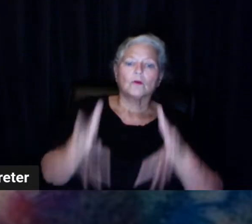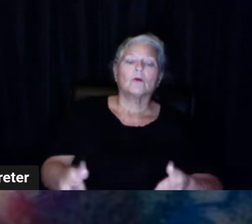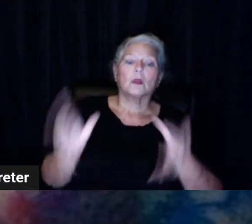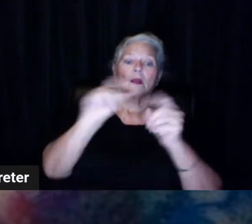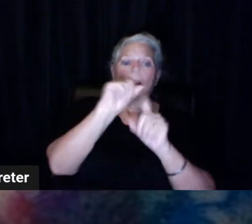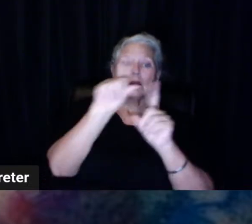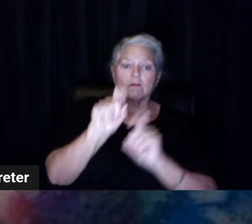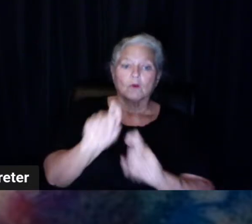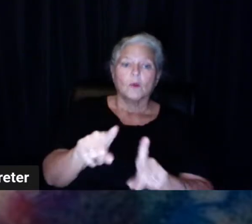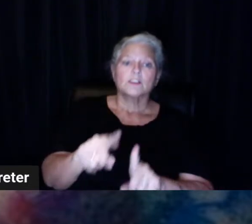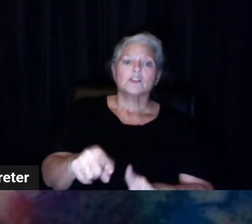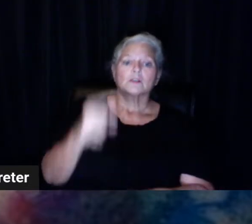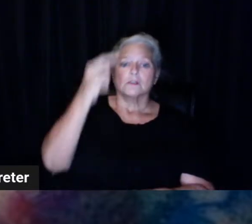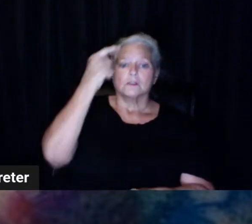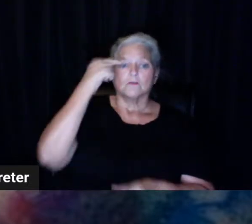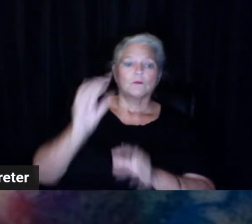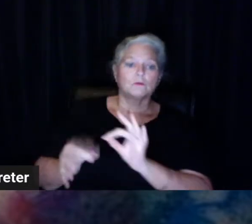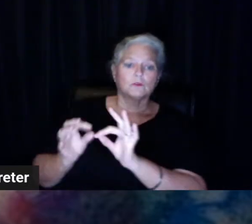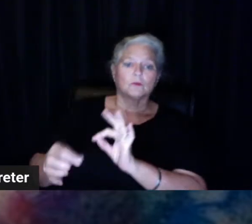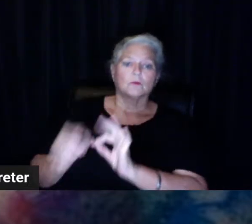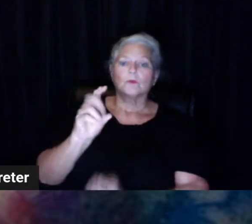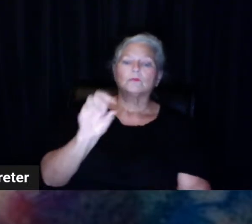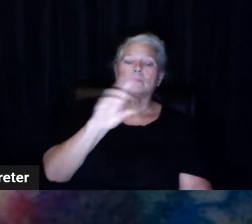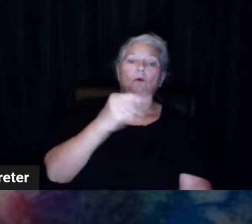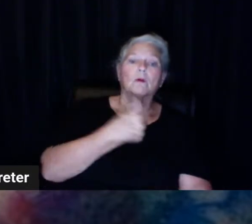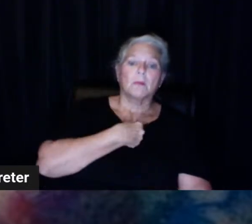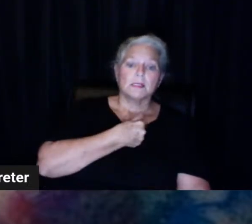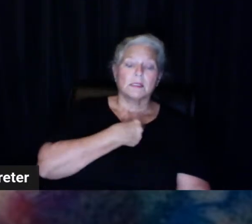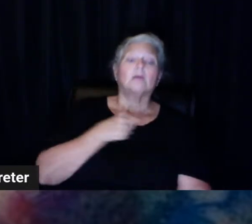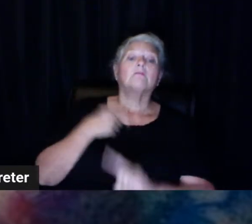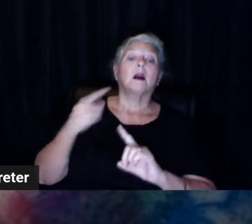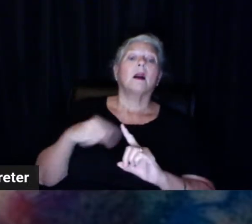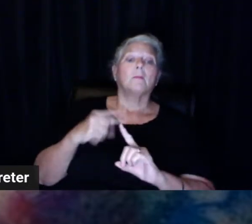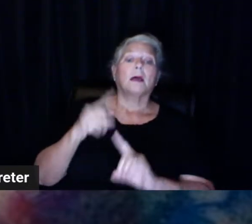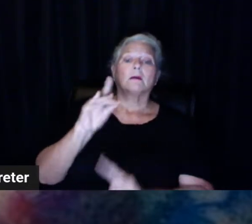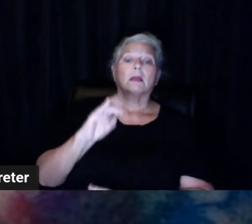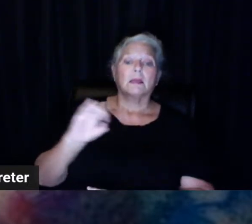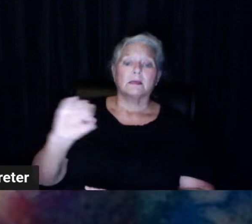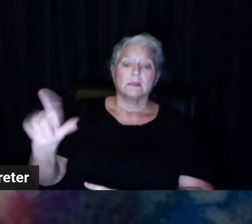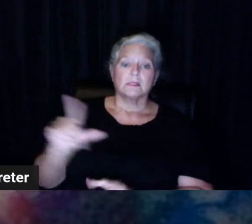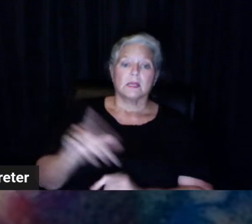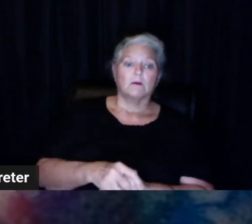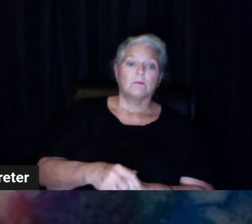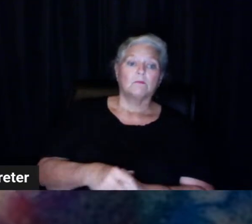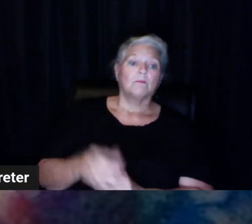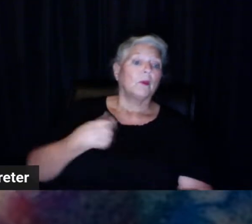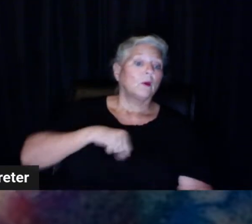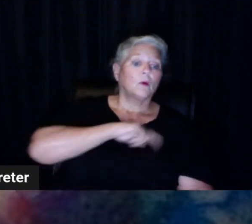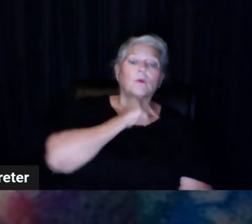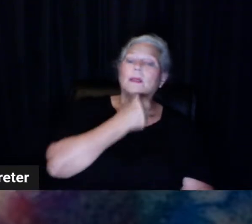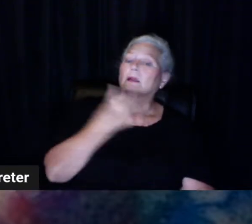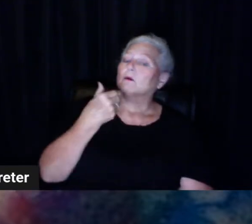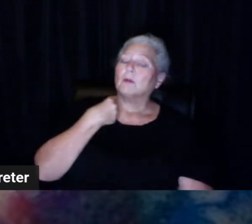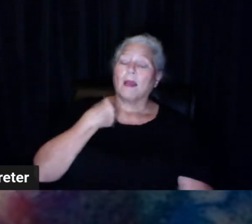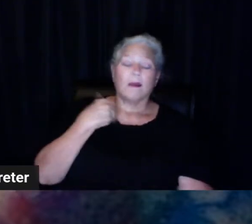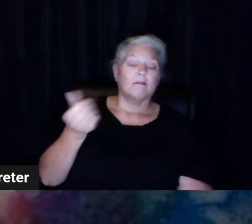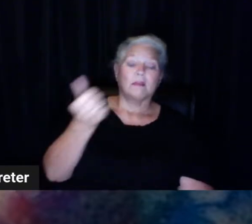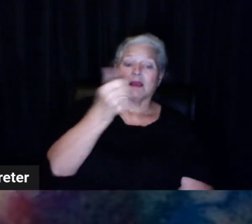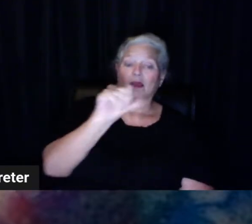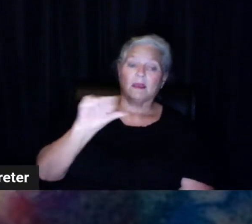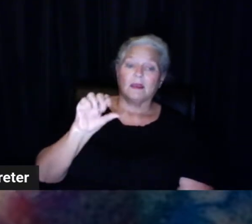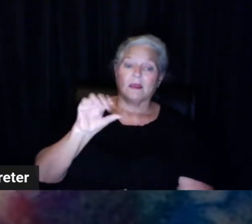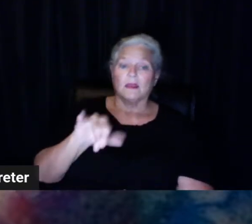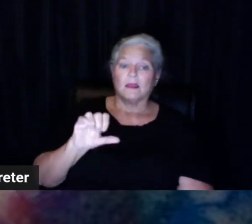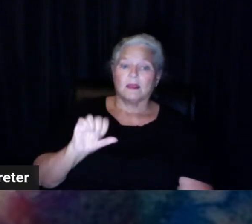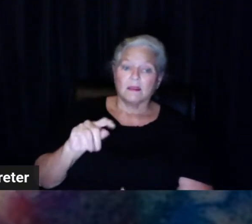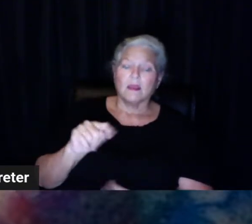interpreter and or myself concerning ASL. We don't have any yet, but we will answer them. The one thing I want to talk